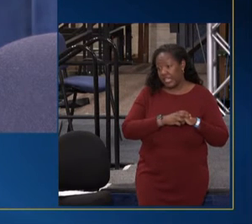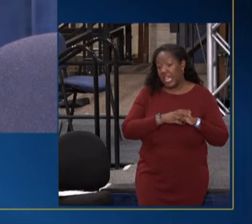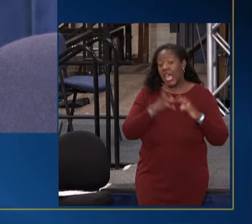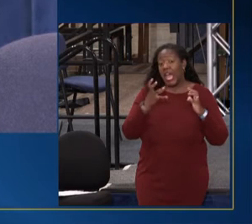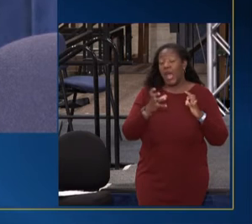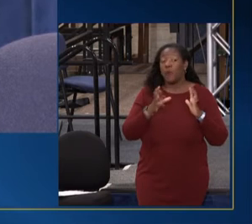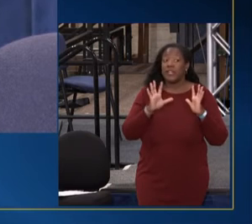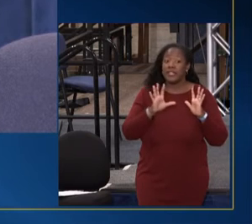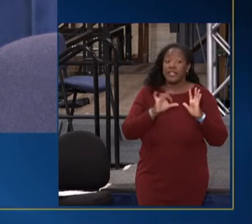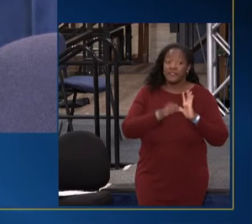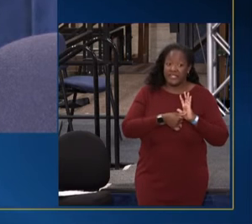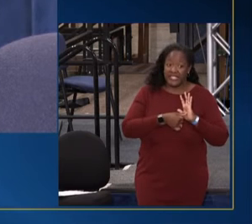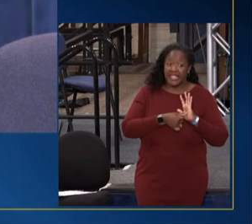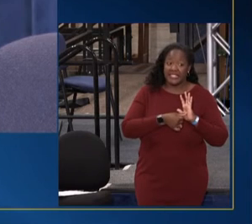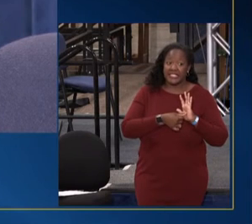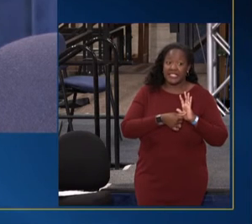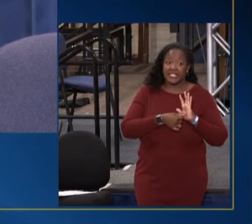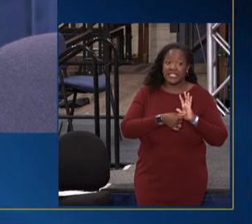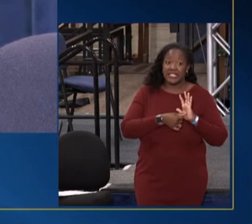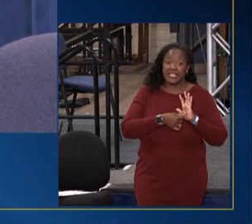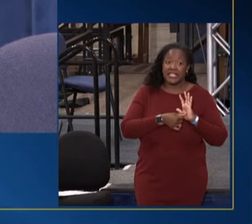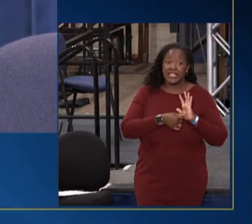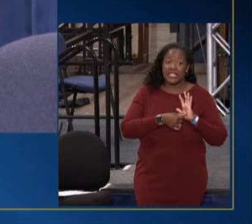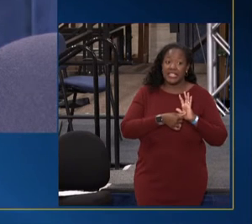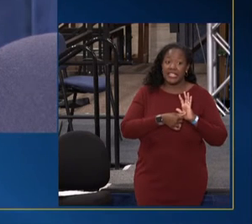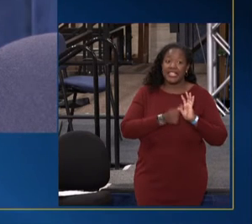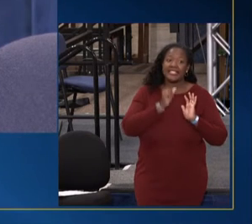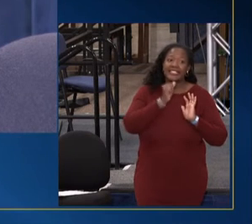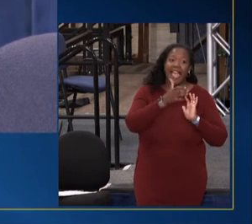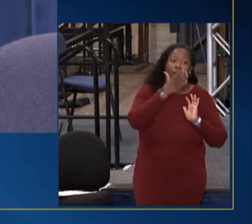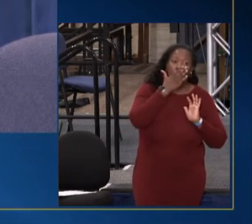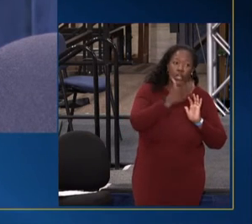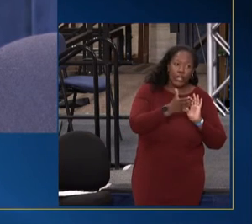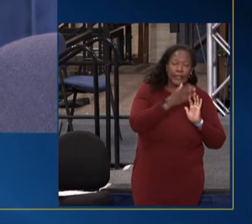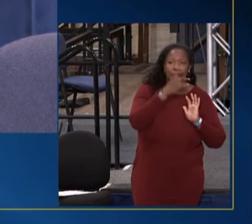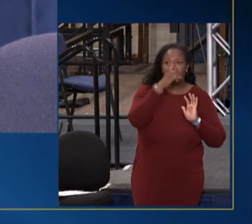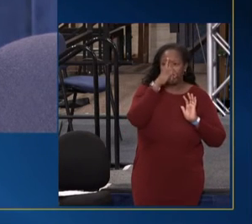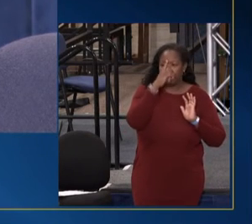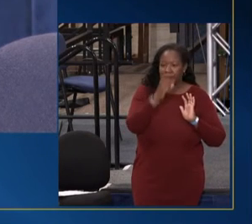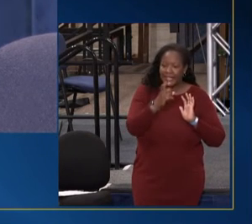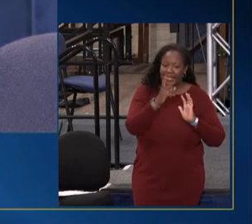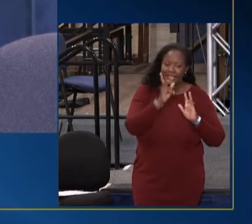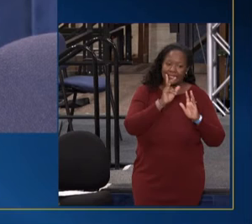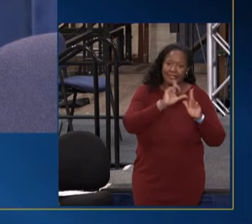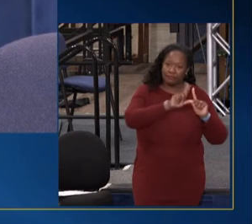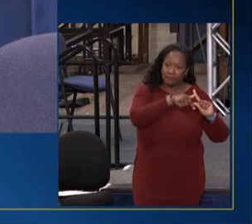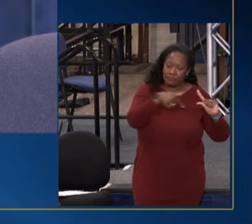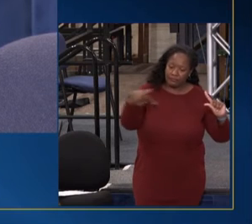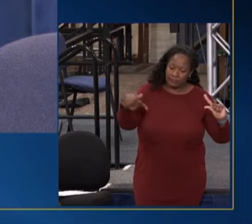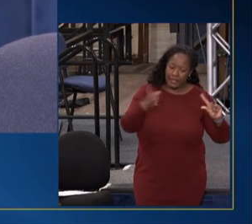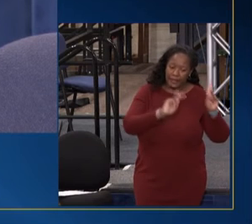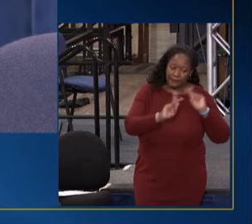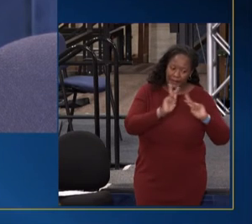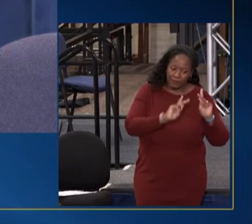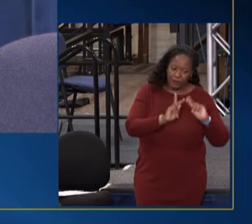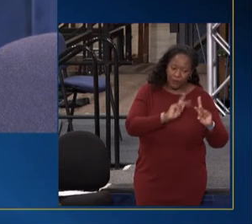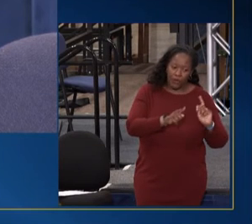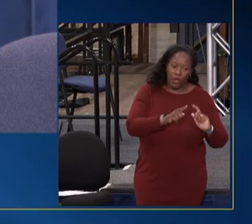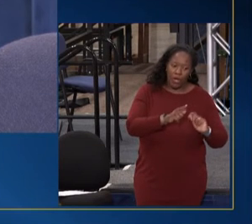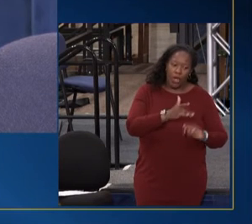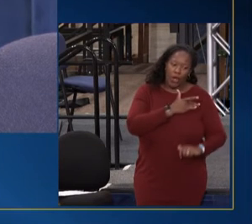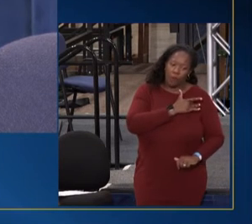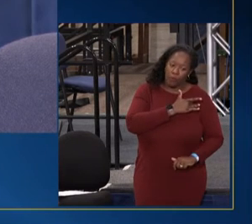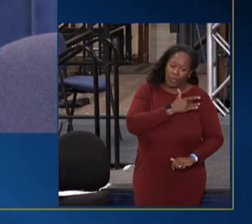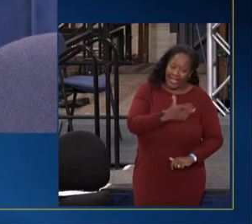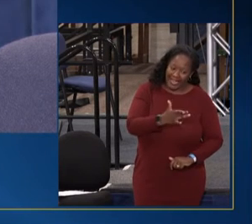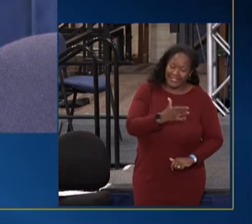it's not good, not because LGBTQI plus people in and of themselves are more likely to